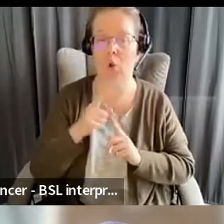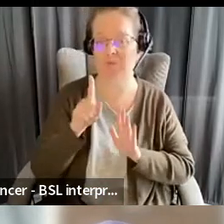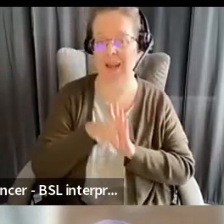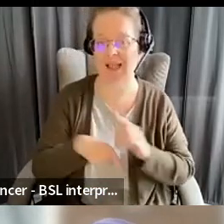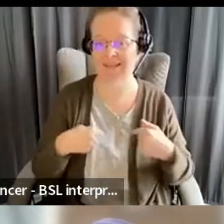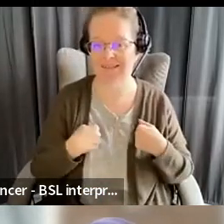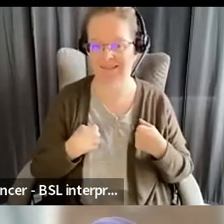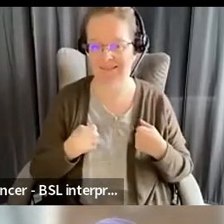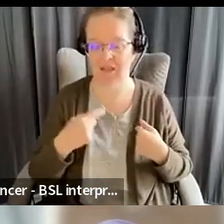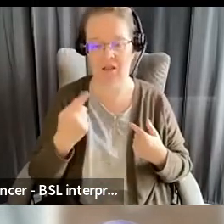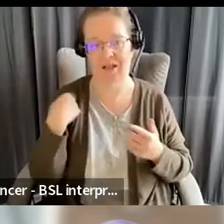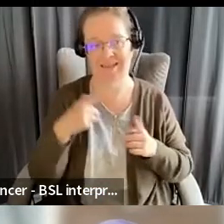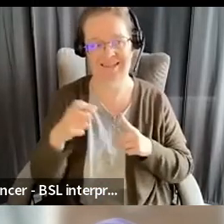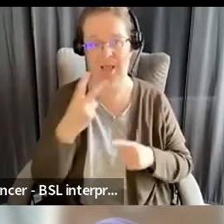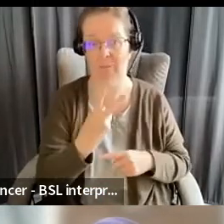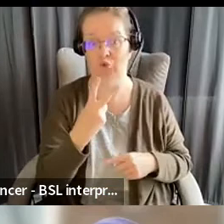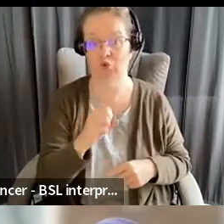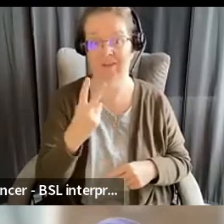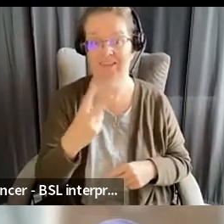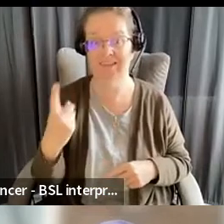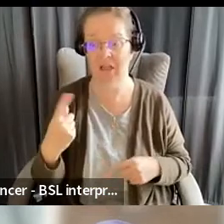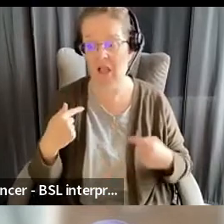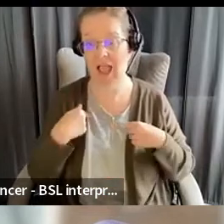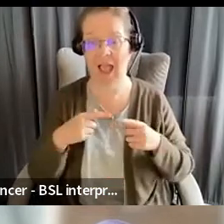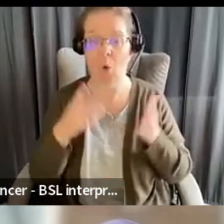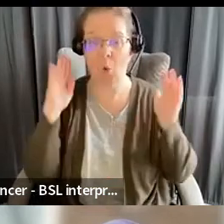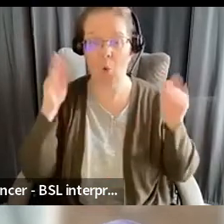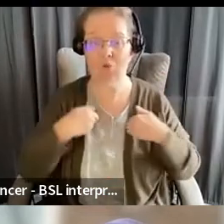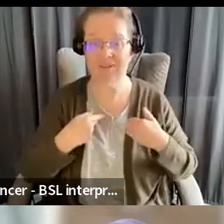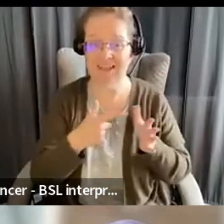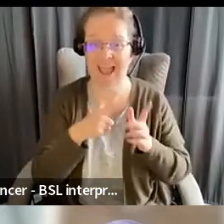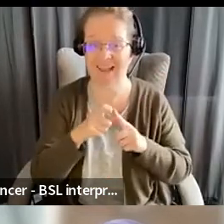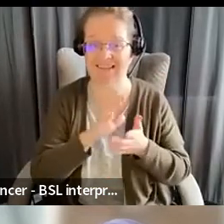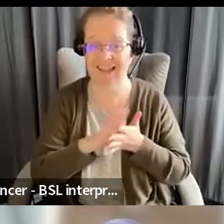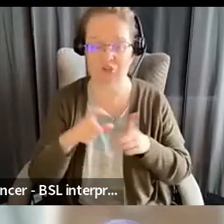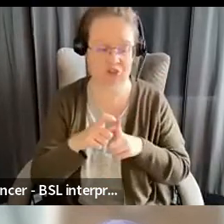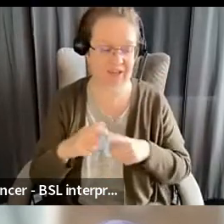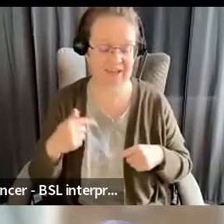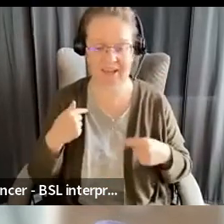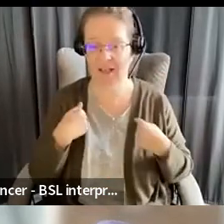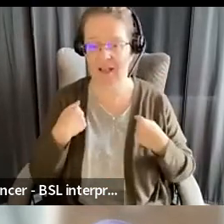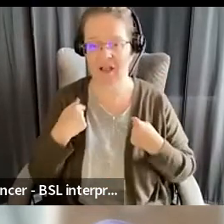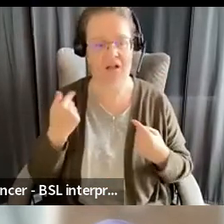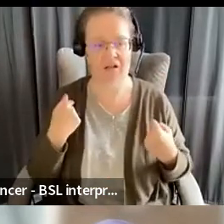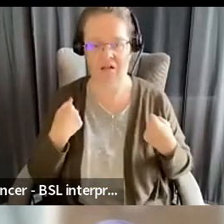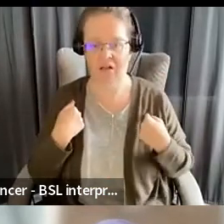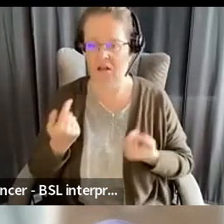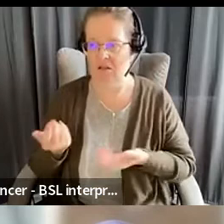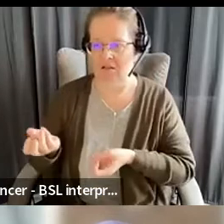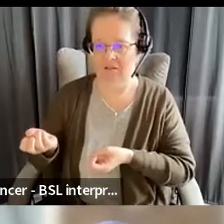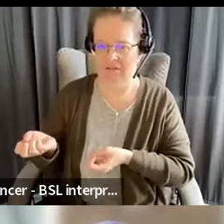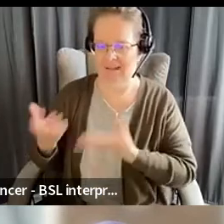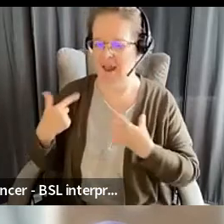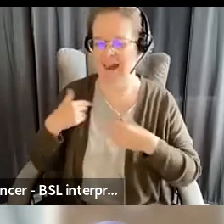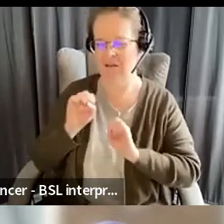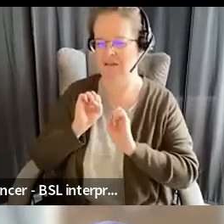December 2021 as autistic with ADHD, and throughout workplaces before, I would give a different point of view, and they'd be like, "Oh, that